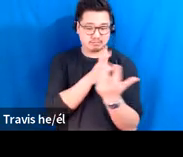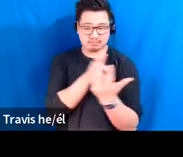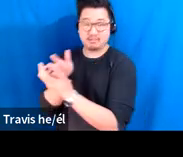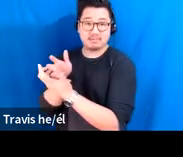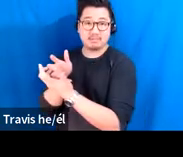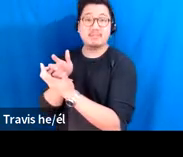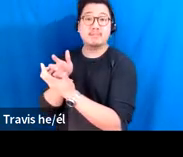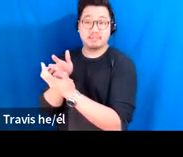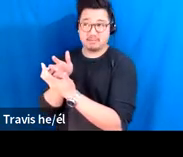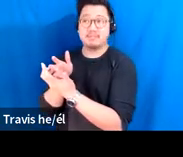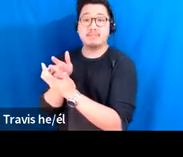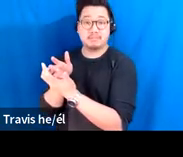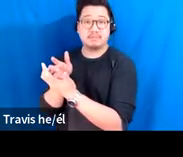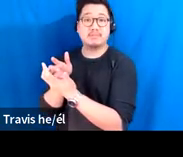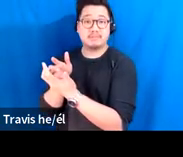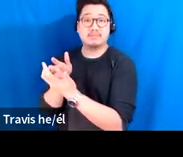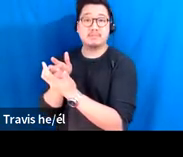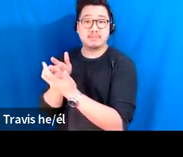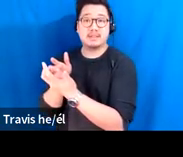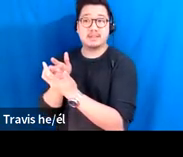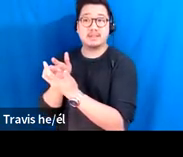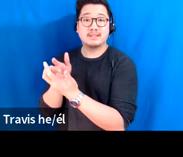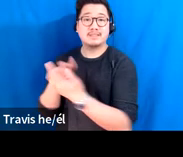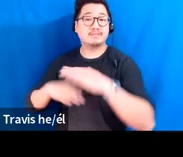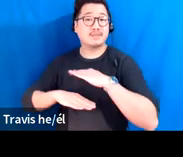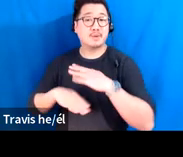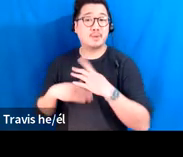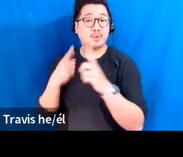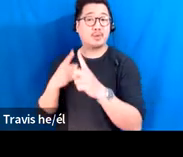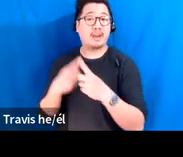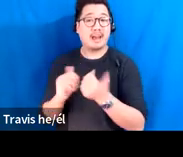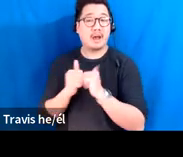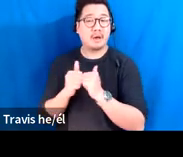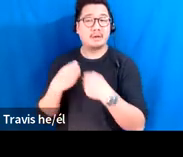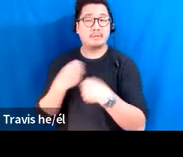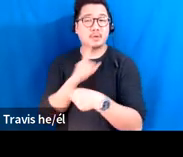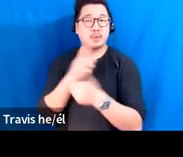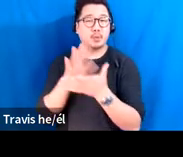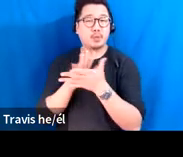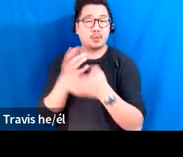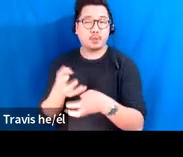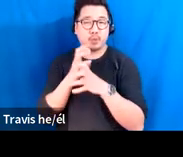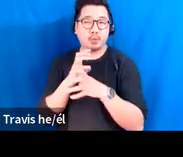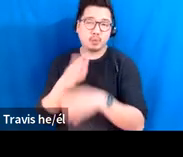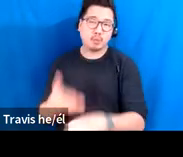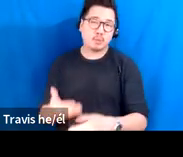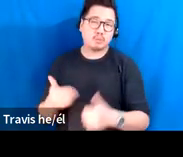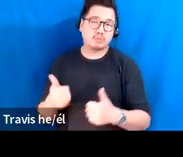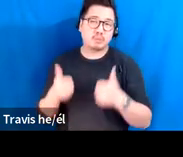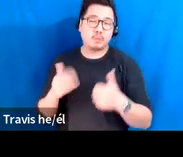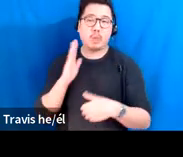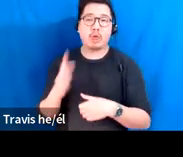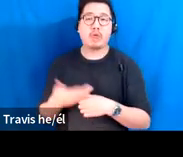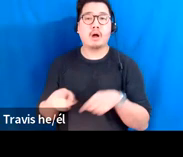to achieve that goal we will focus on increasing academic rigor academic support and enrichment